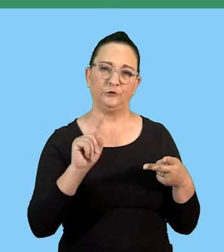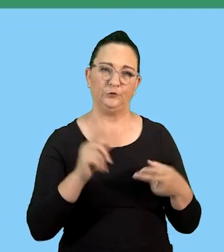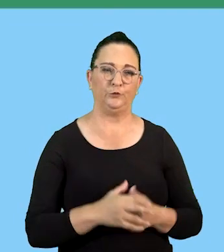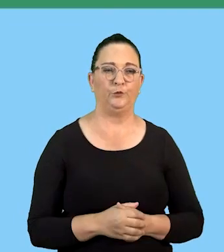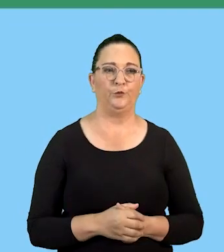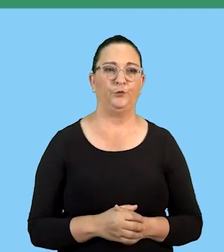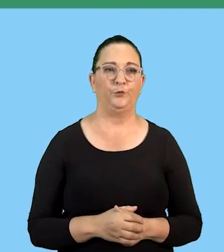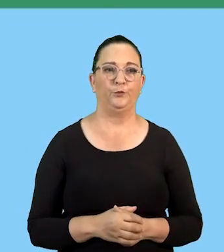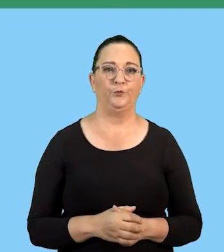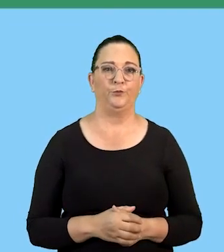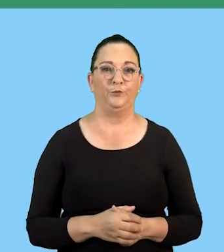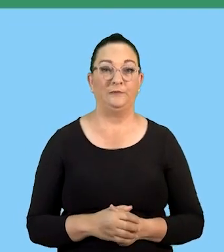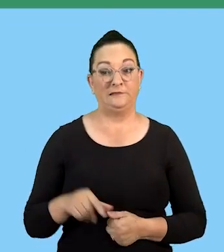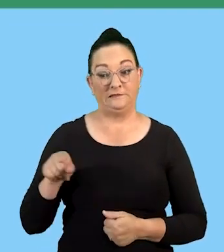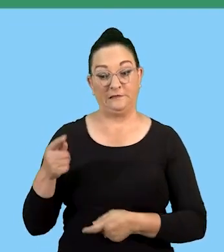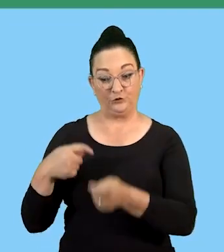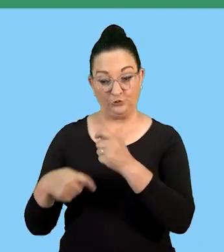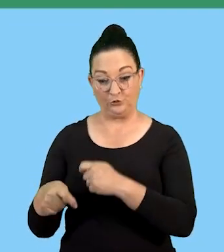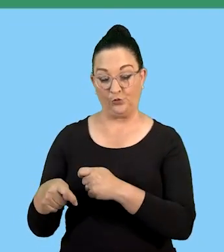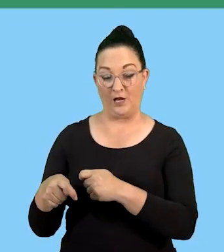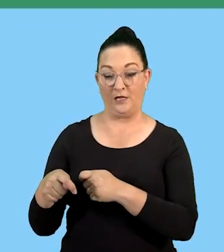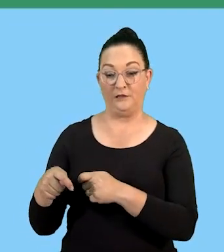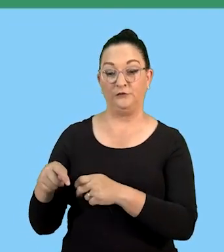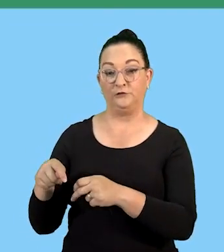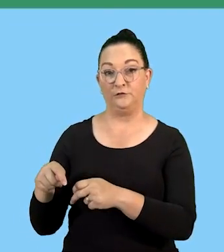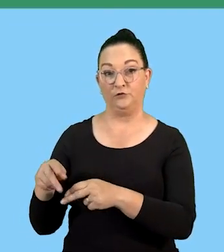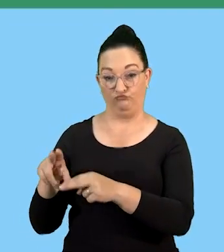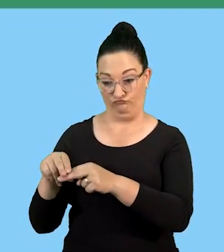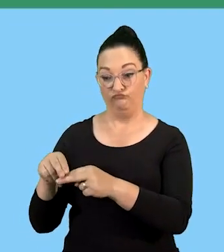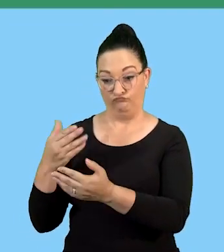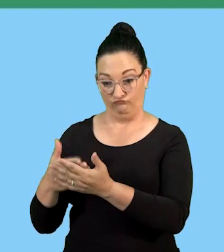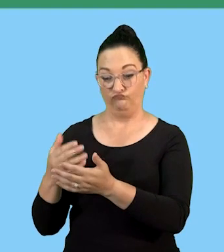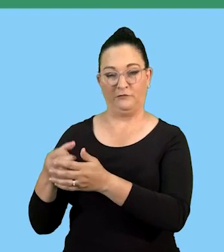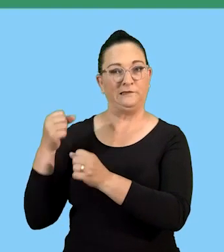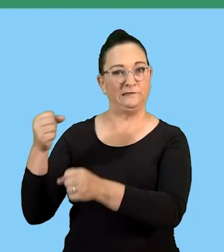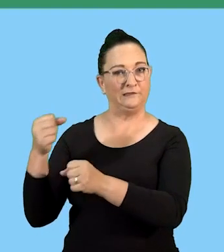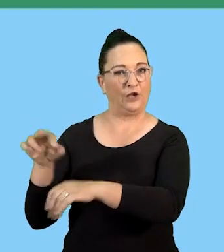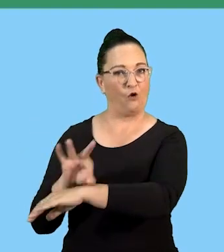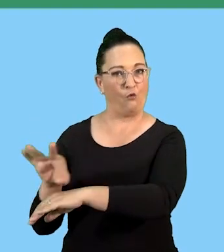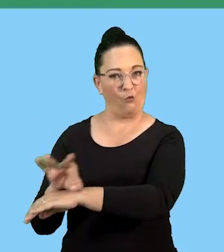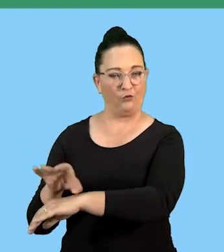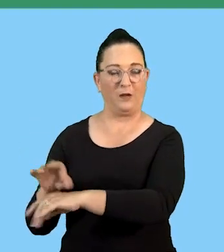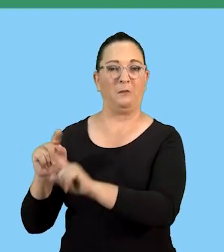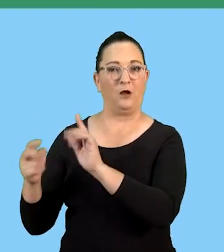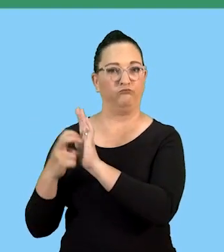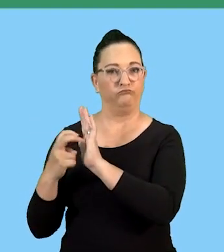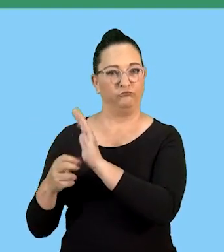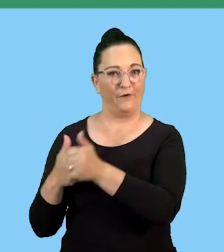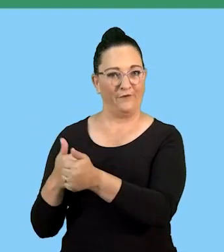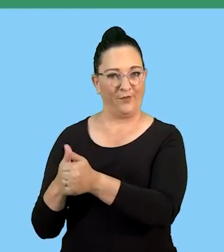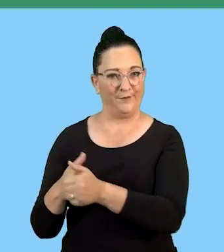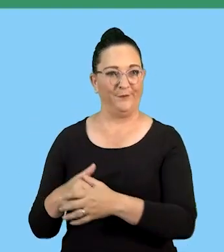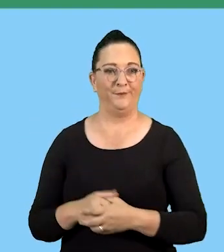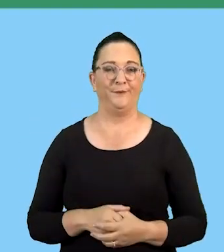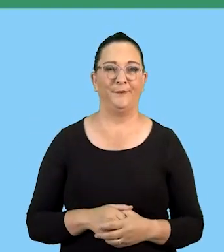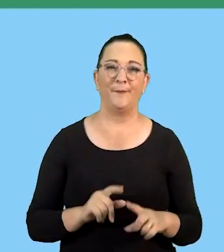a trade union can organize a strike under certain circumstances, whereas workplace forums